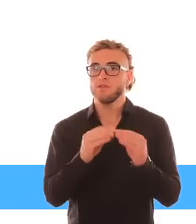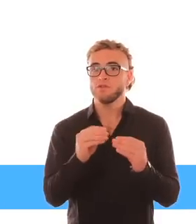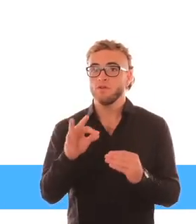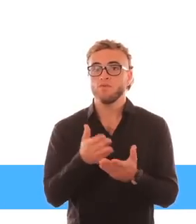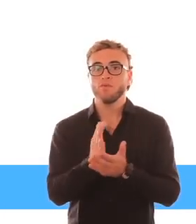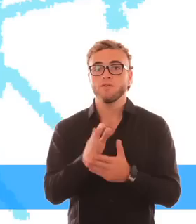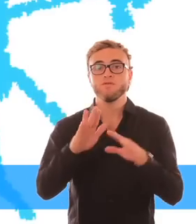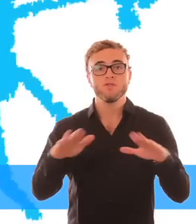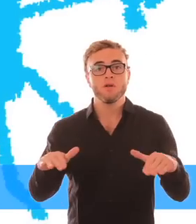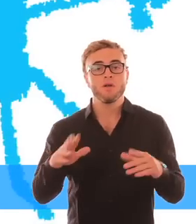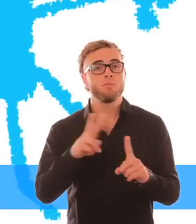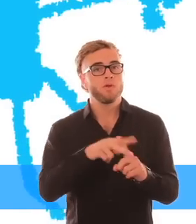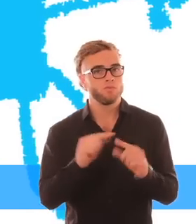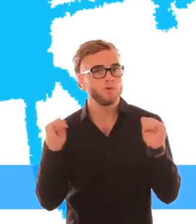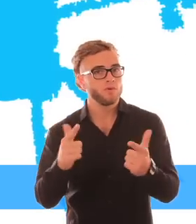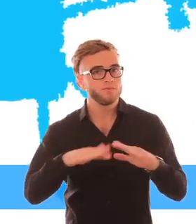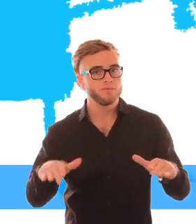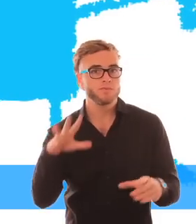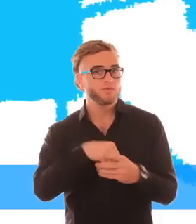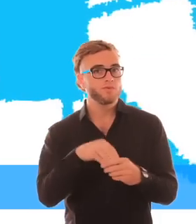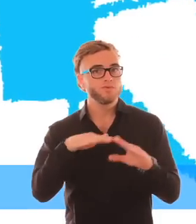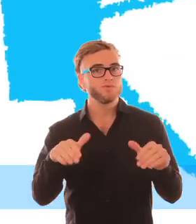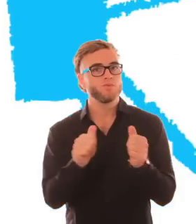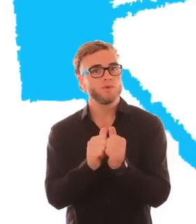all children, including children with disabilities.